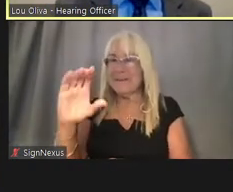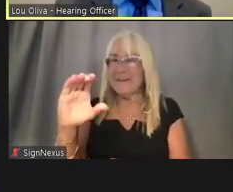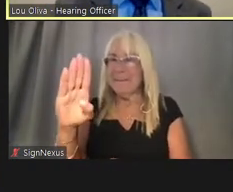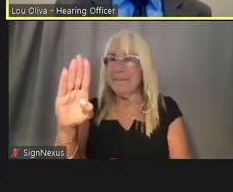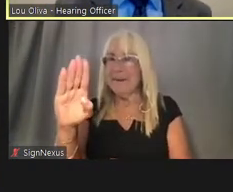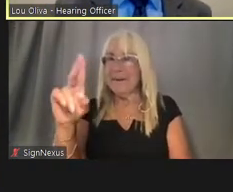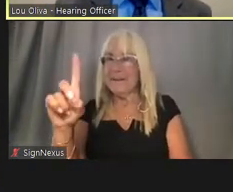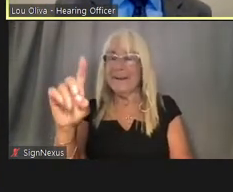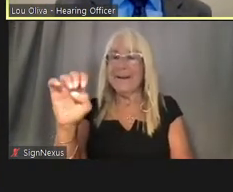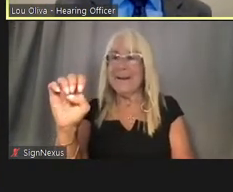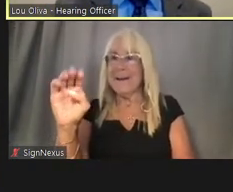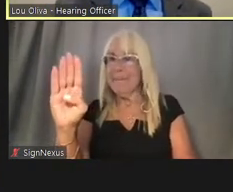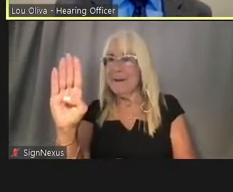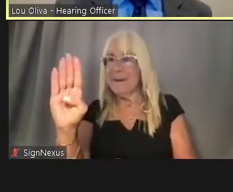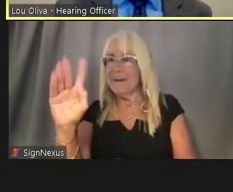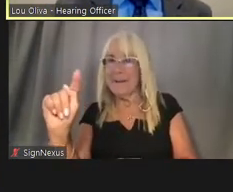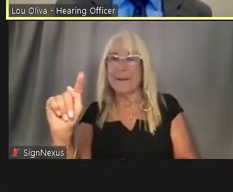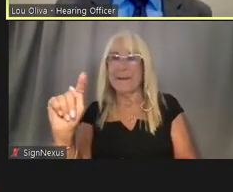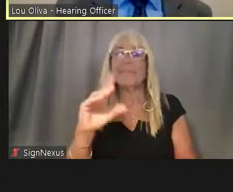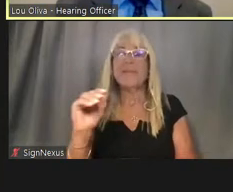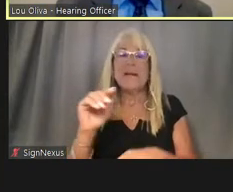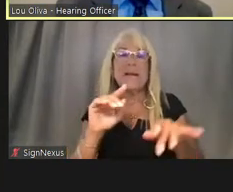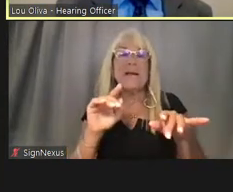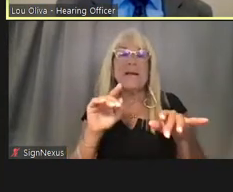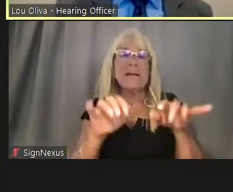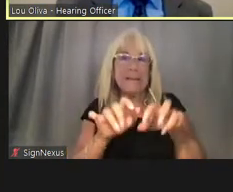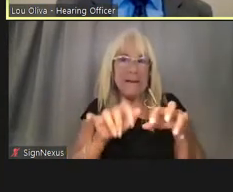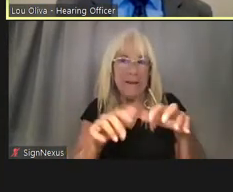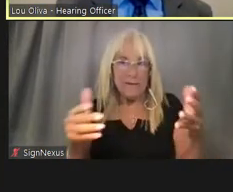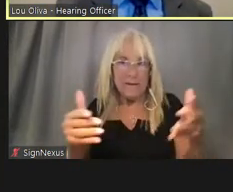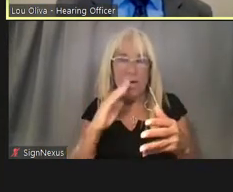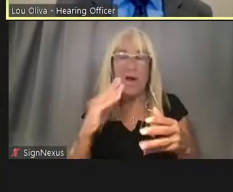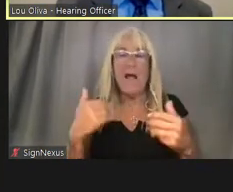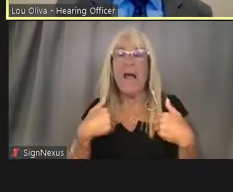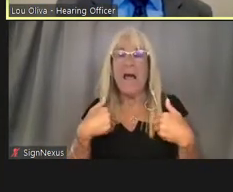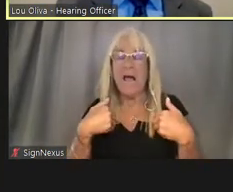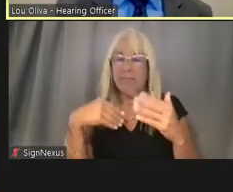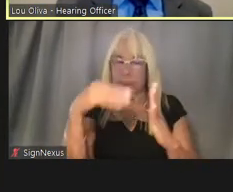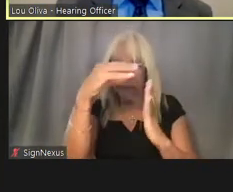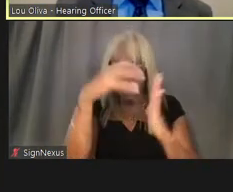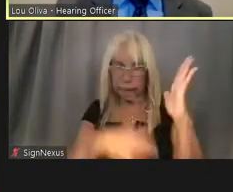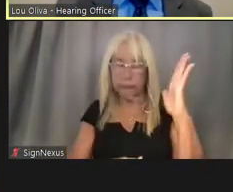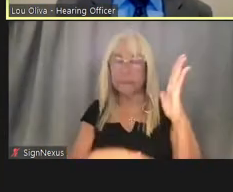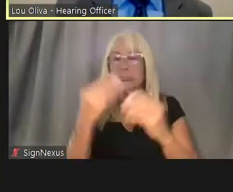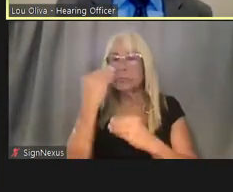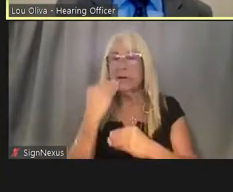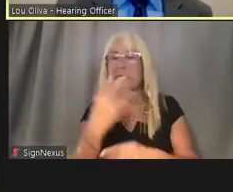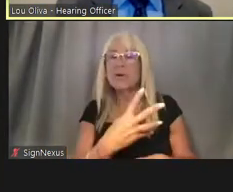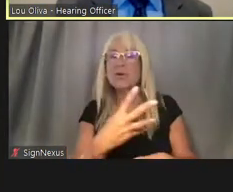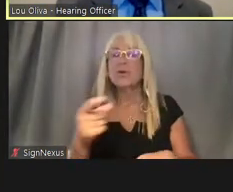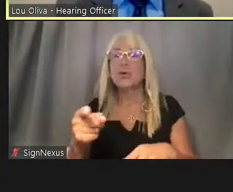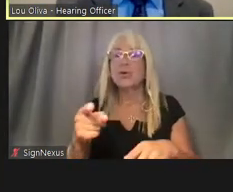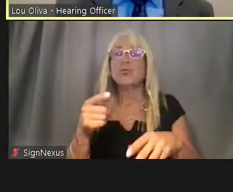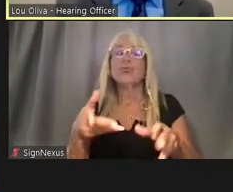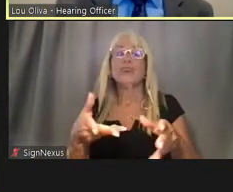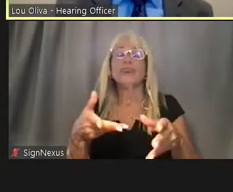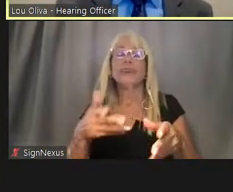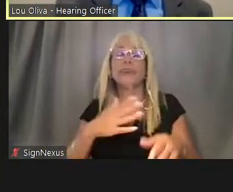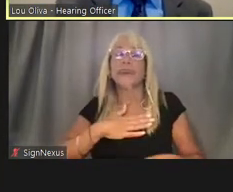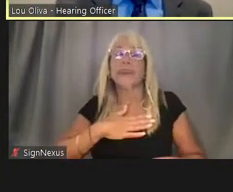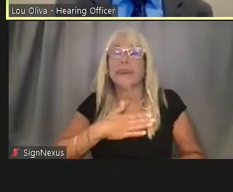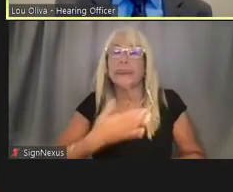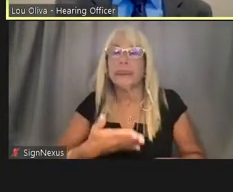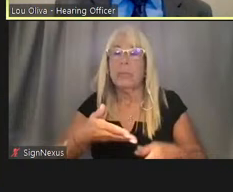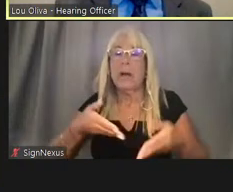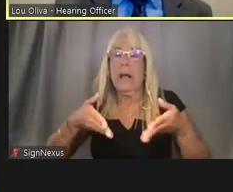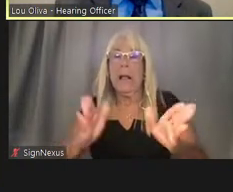sonographers are present and will create a written record of today's hearing by attending this virtual hearing you consent to be recorded today's